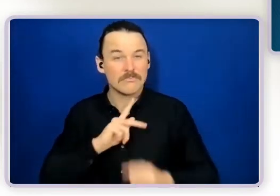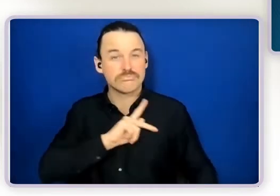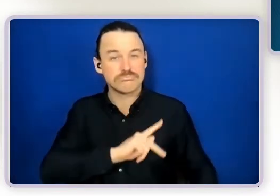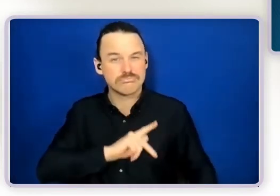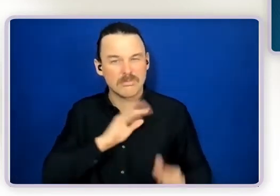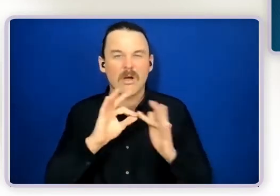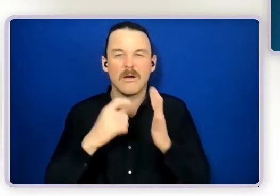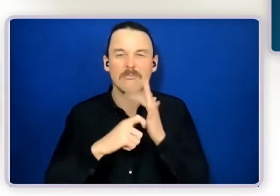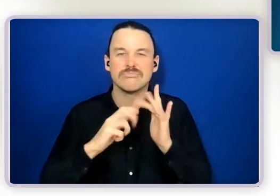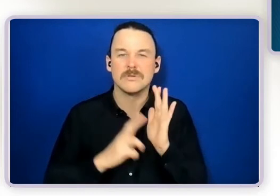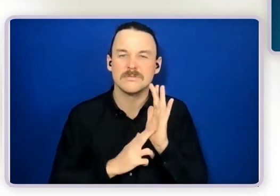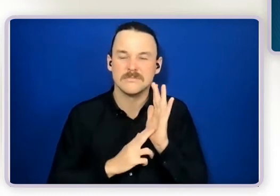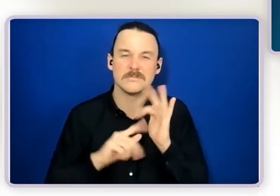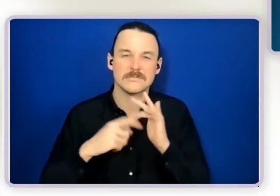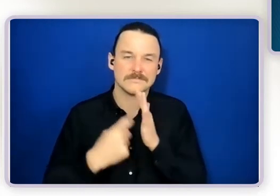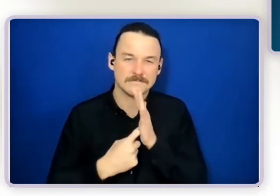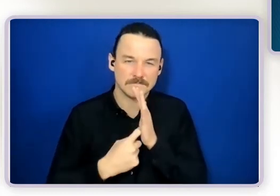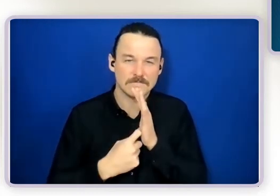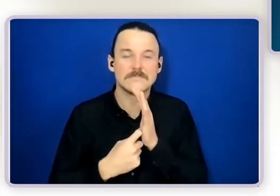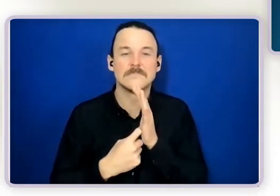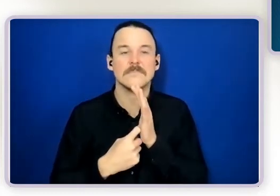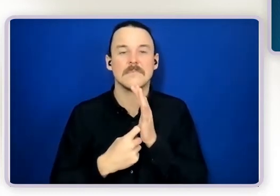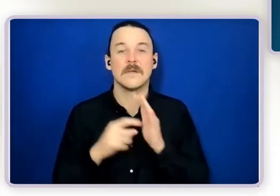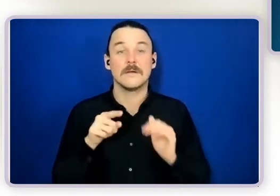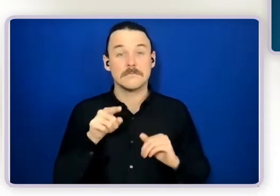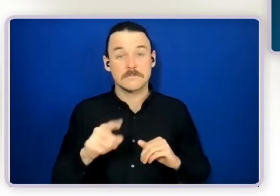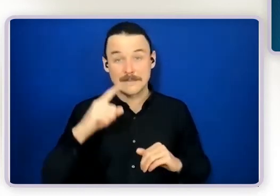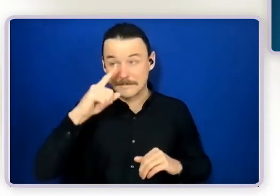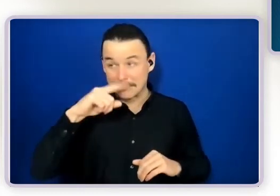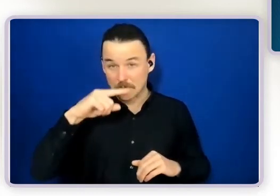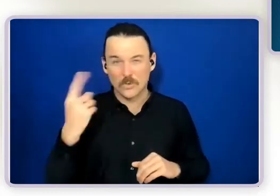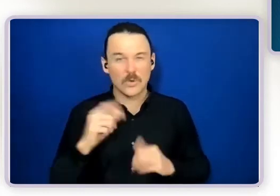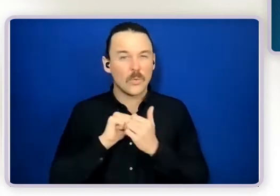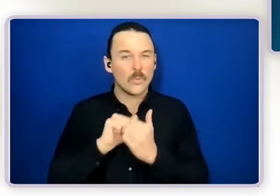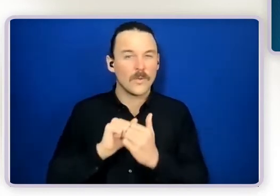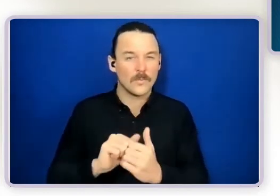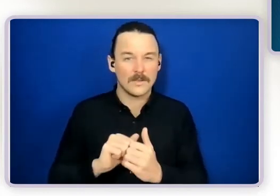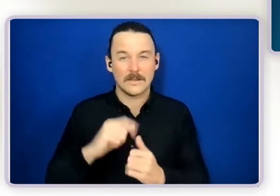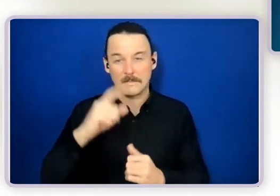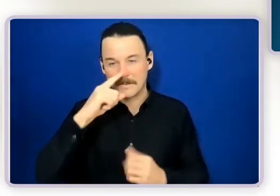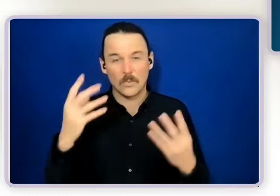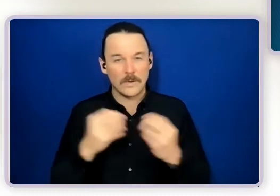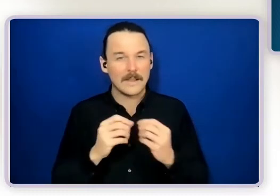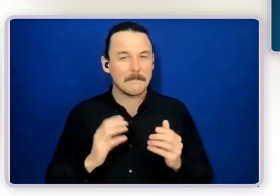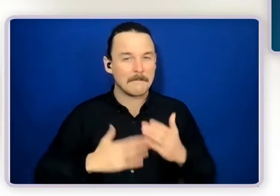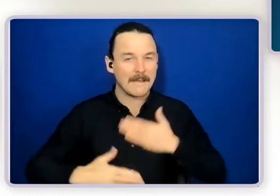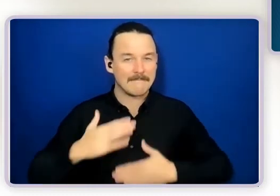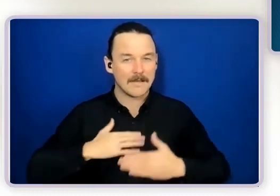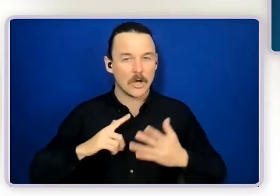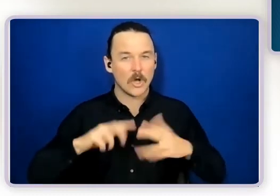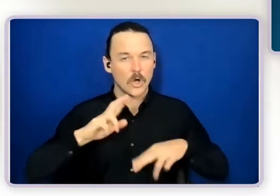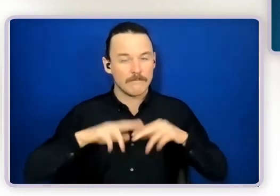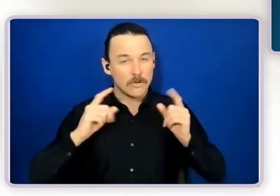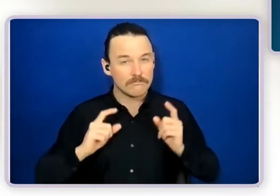of concern, I have looked at all sorts of people who are